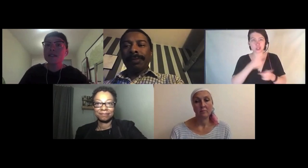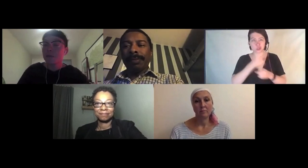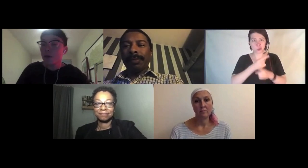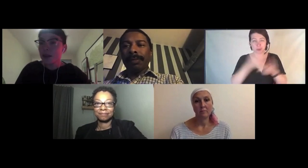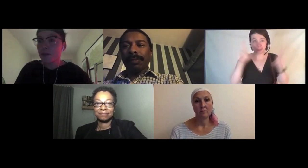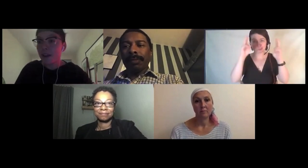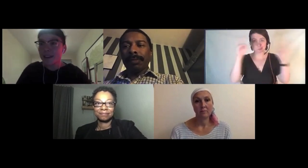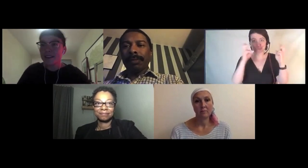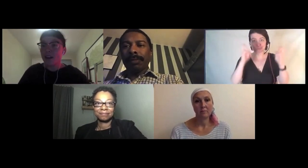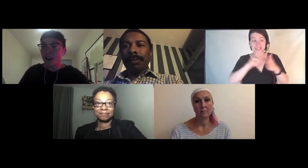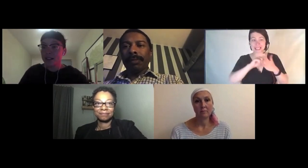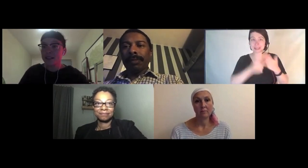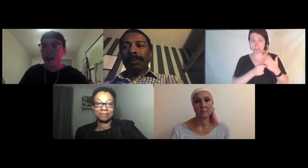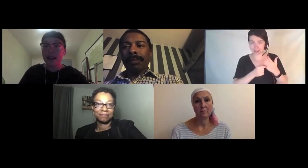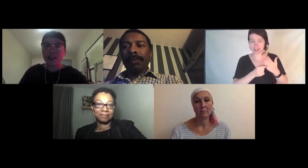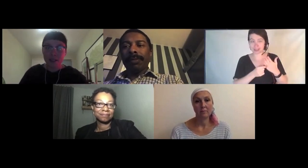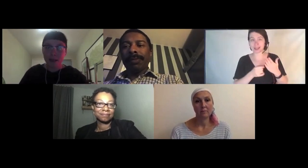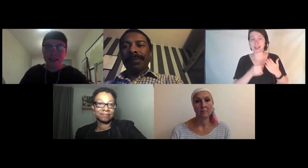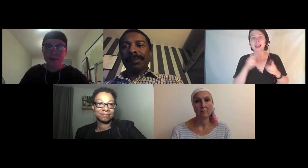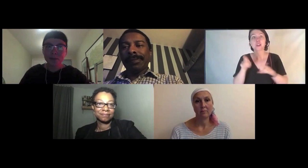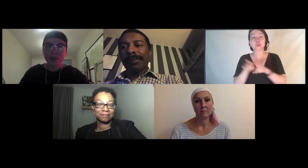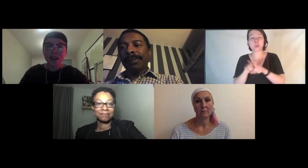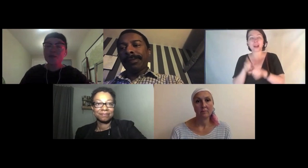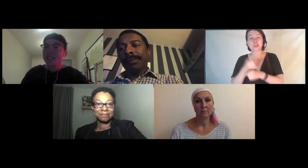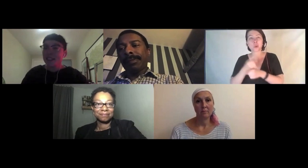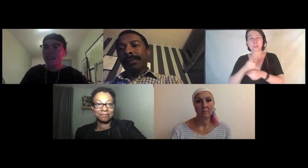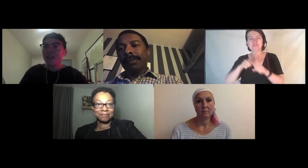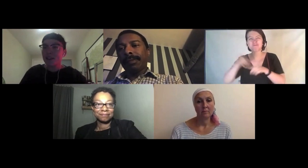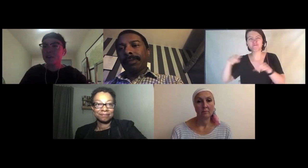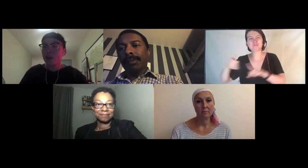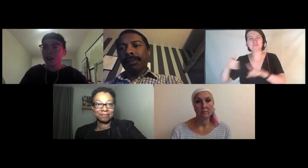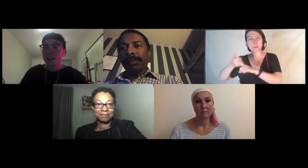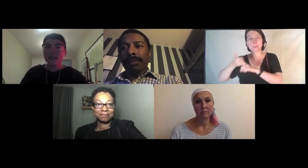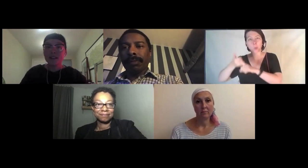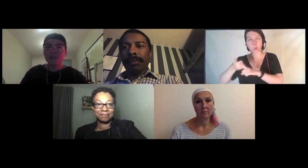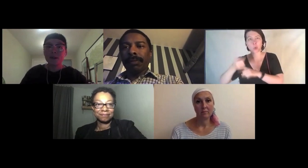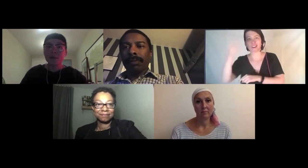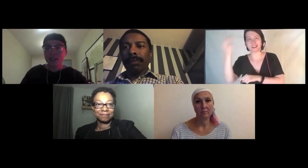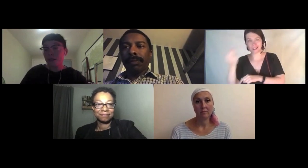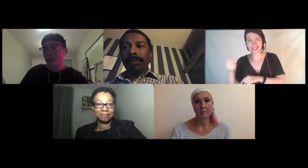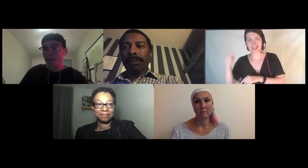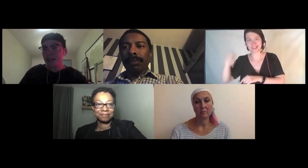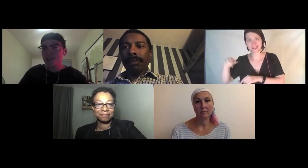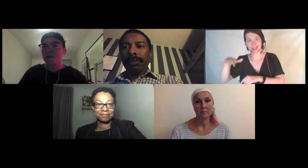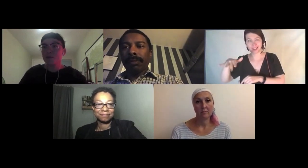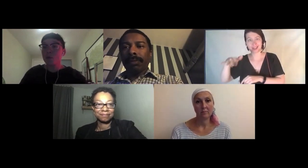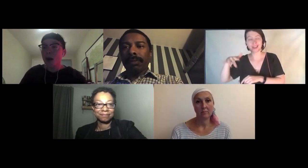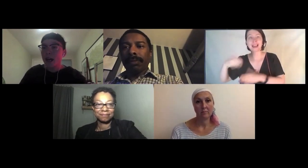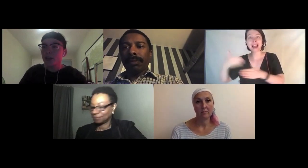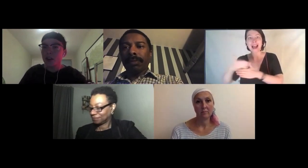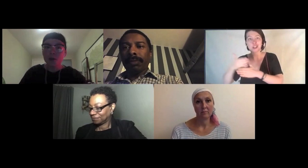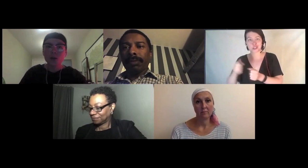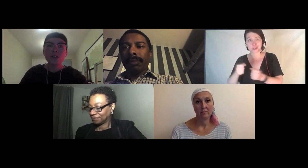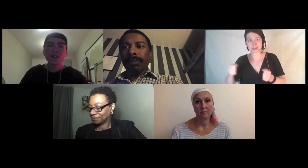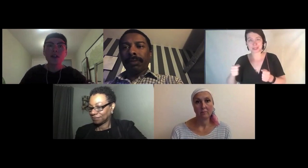kinds of support they provide the artists at ActionSpace. Recently, they've had a few artists that have received some attention from the